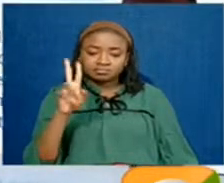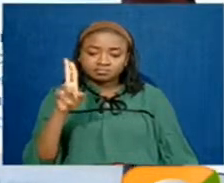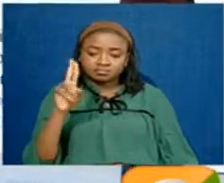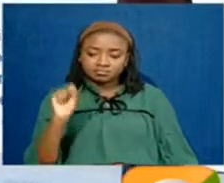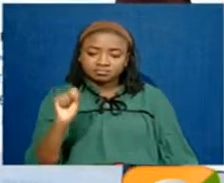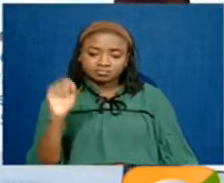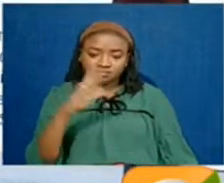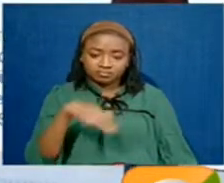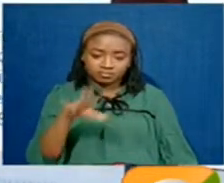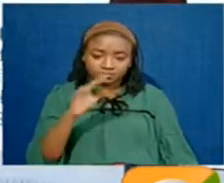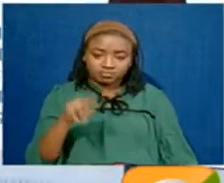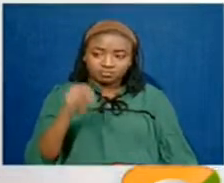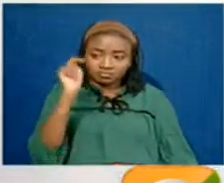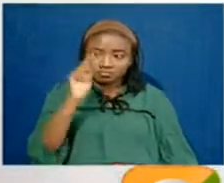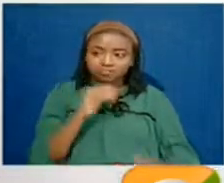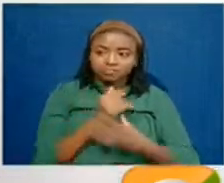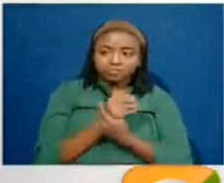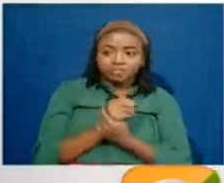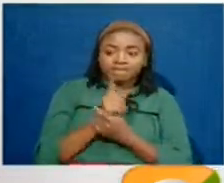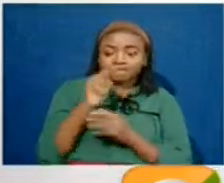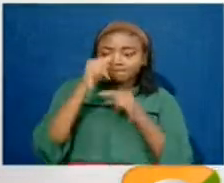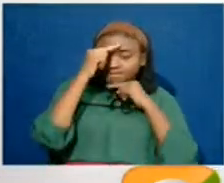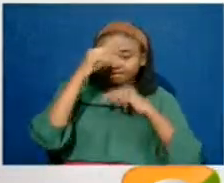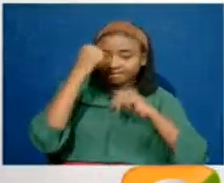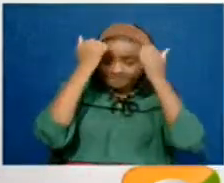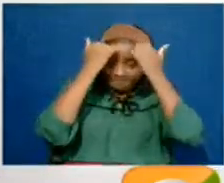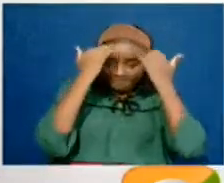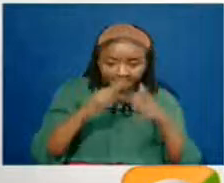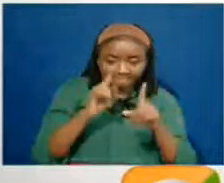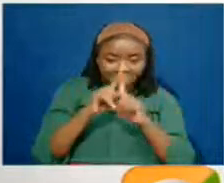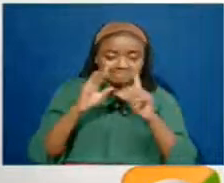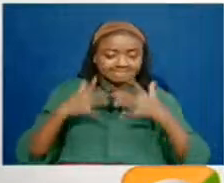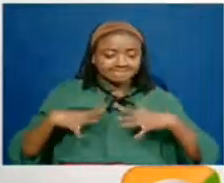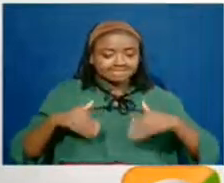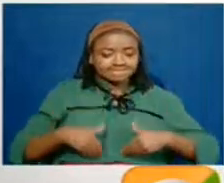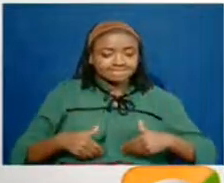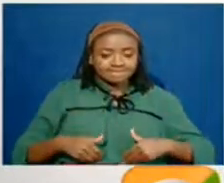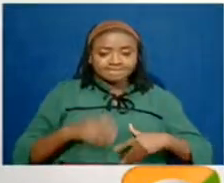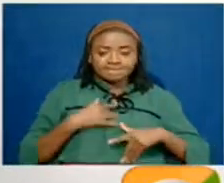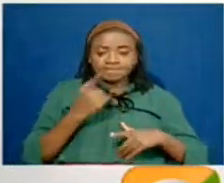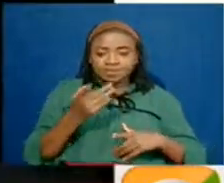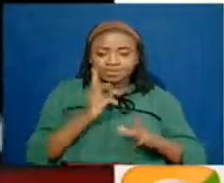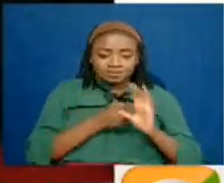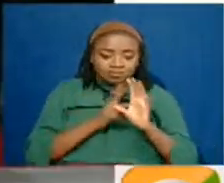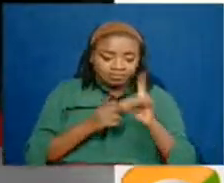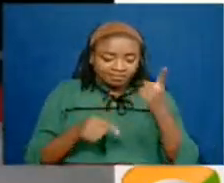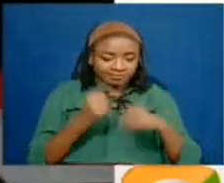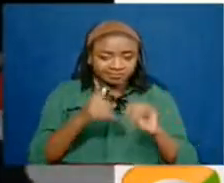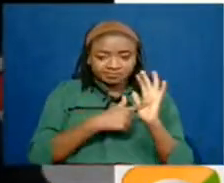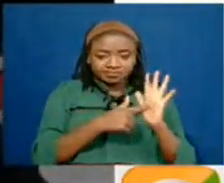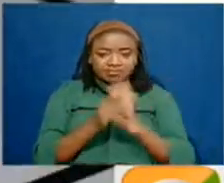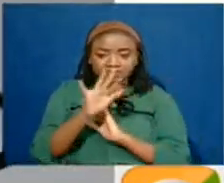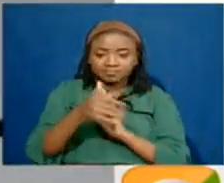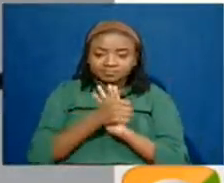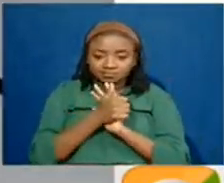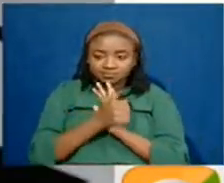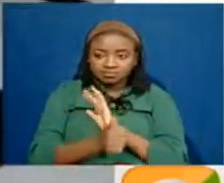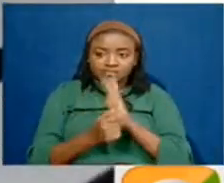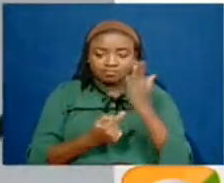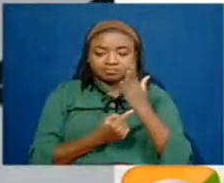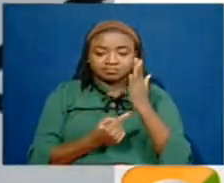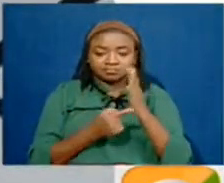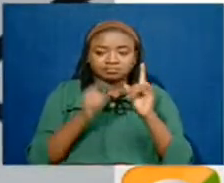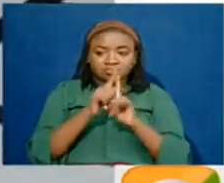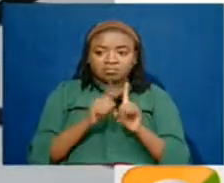Here, high school students and young people from across the region competed to show off their skills in technology, including robotics